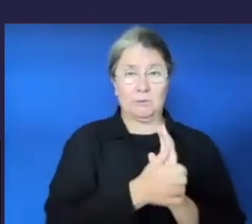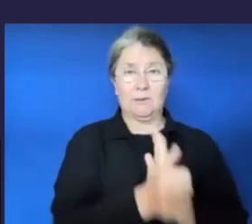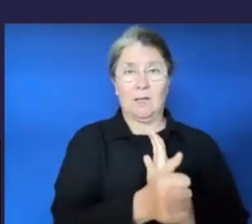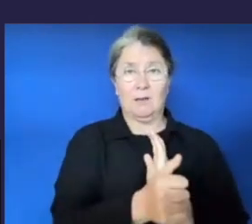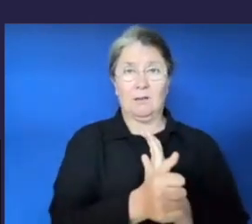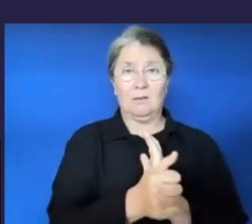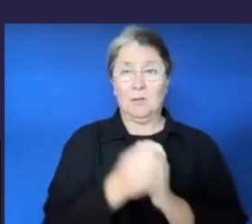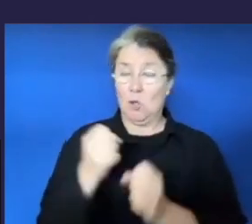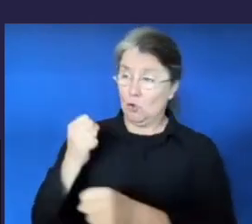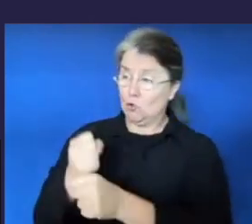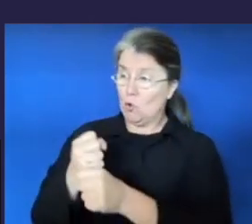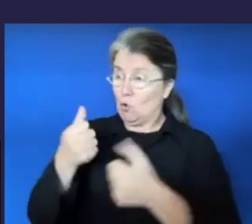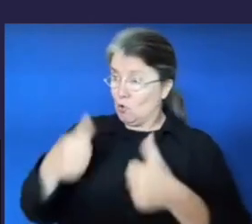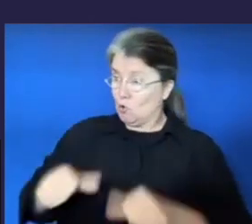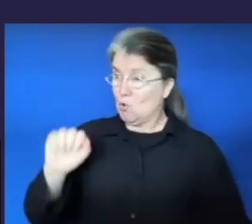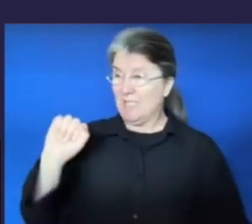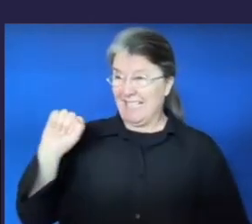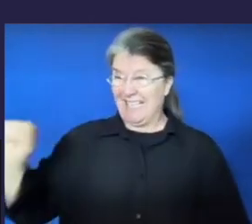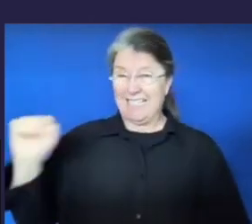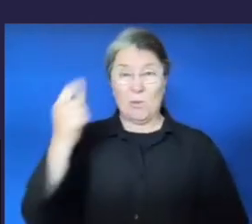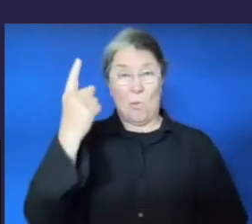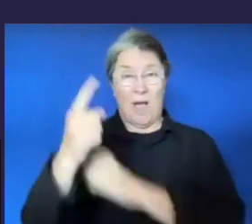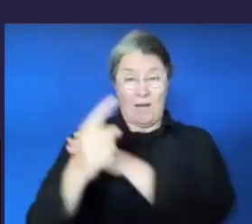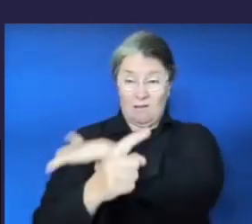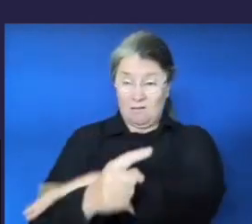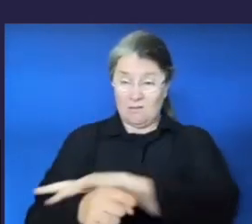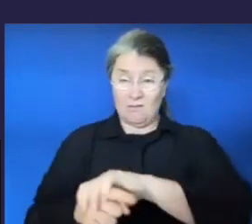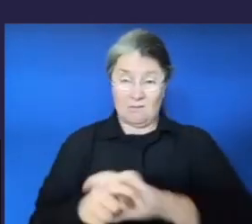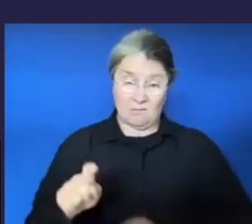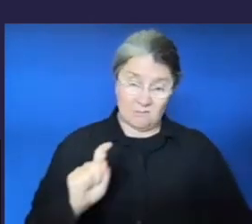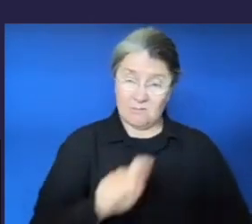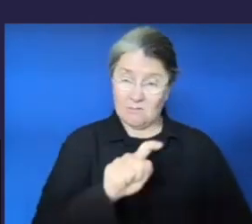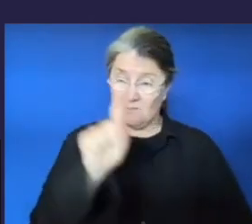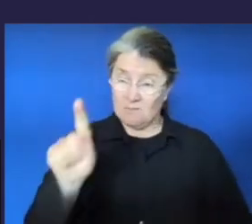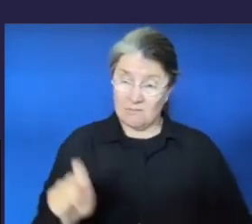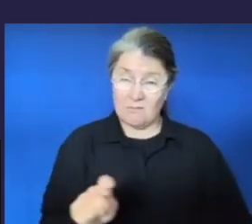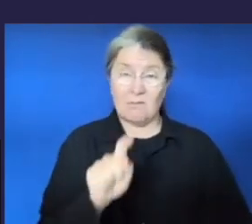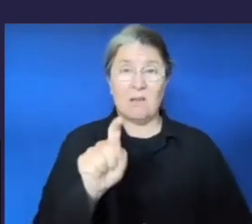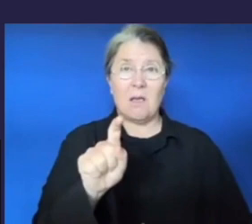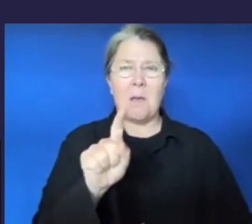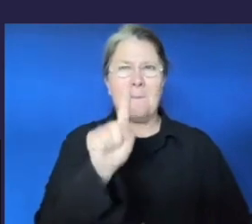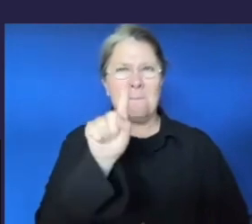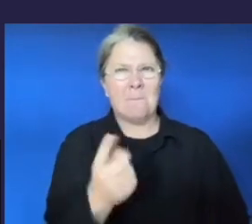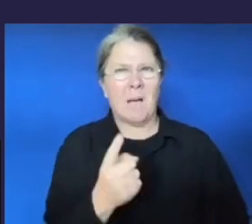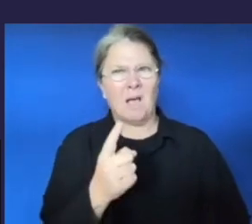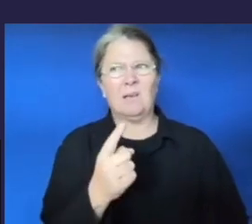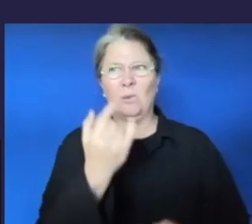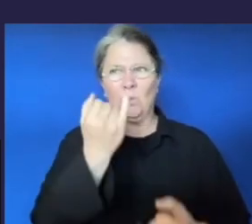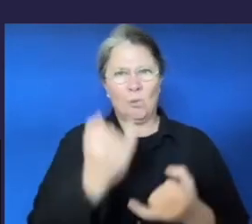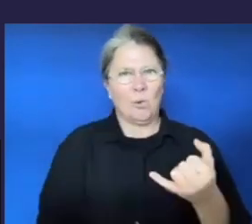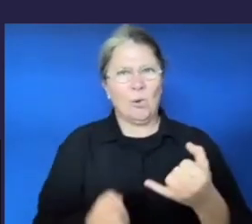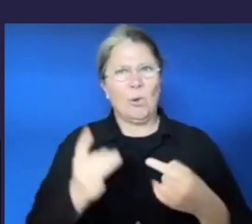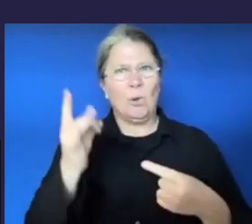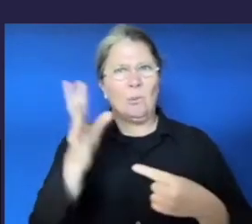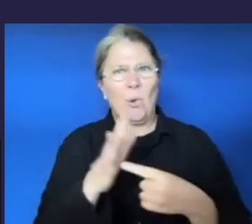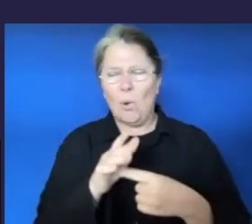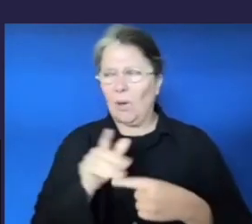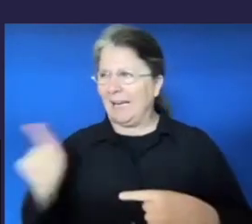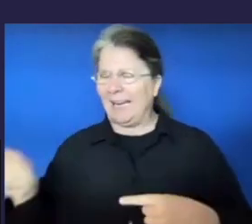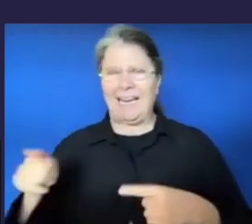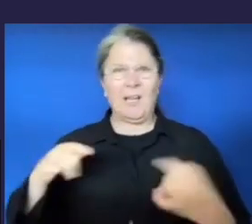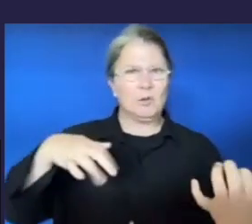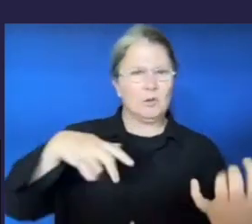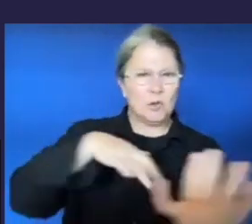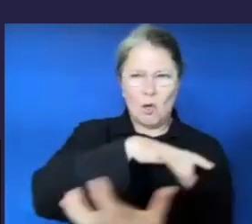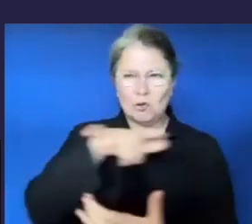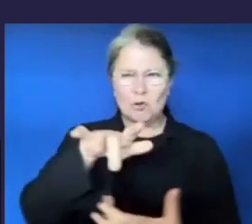one motor movement, but far more encompassing was his social connectedness there, which